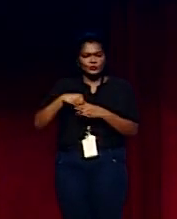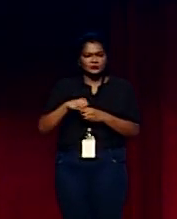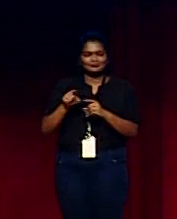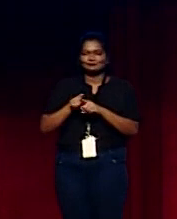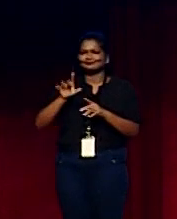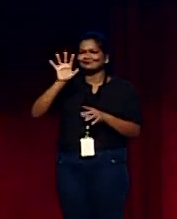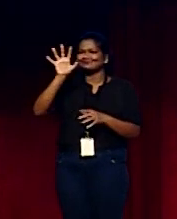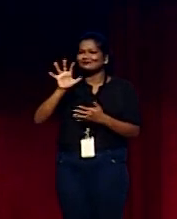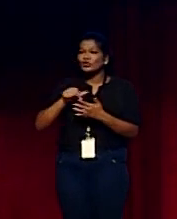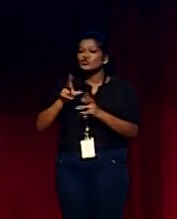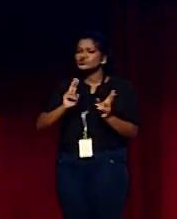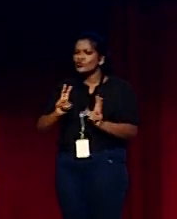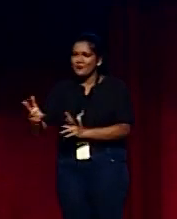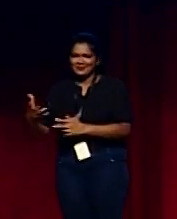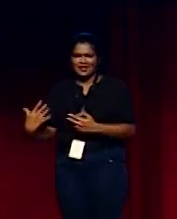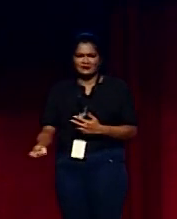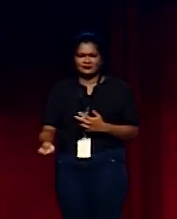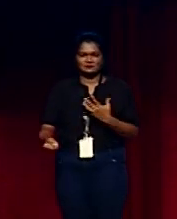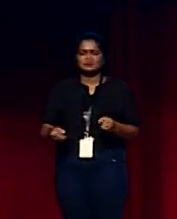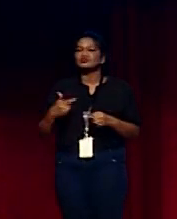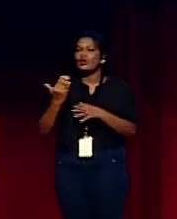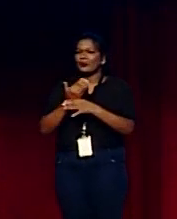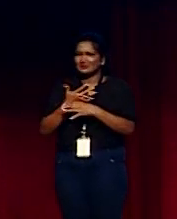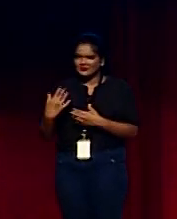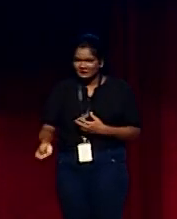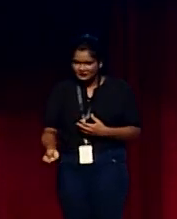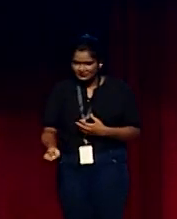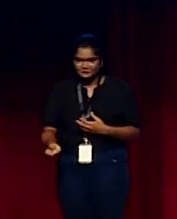structure, which you normally have in XML documents.